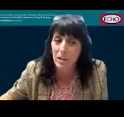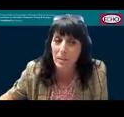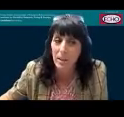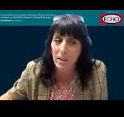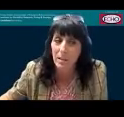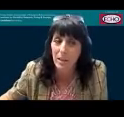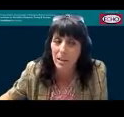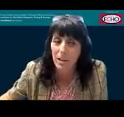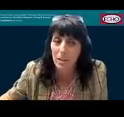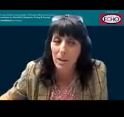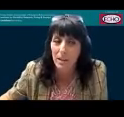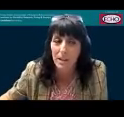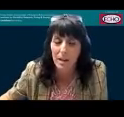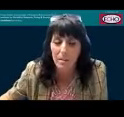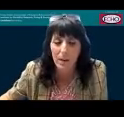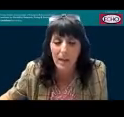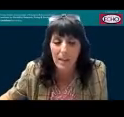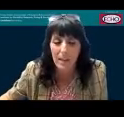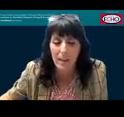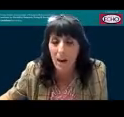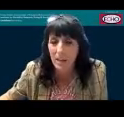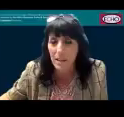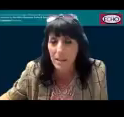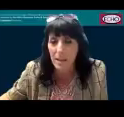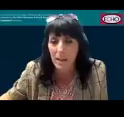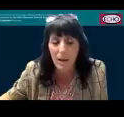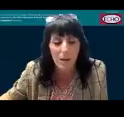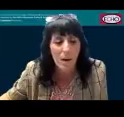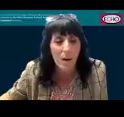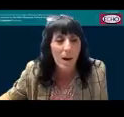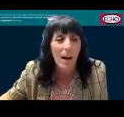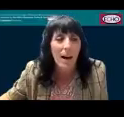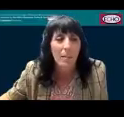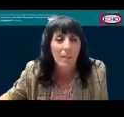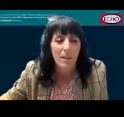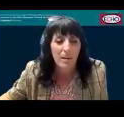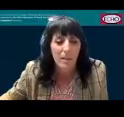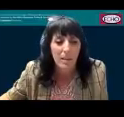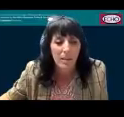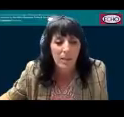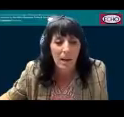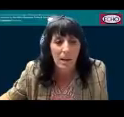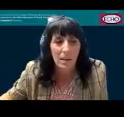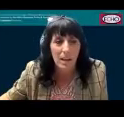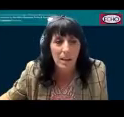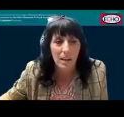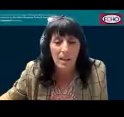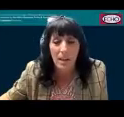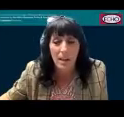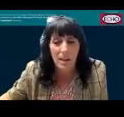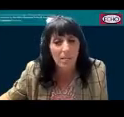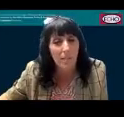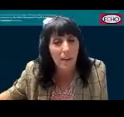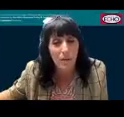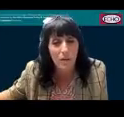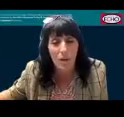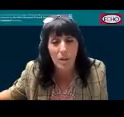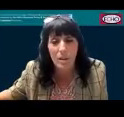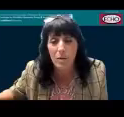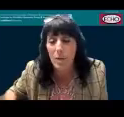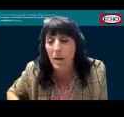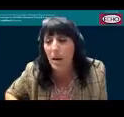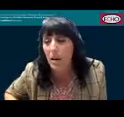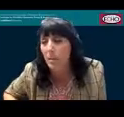Institute for Disability Research Policy and Practice Autism Echo. We're thrilled for our session today. As